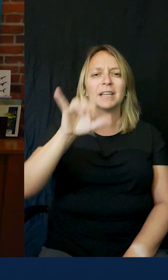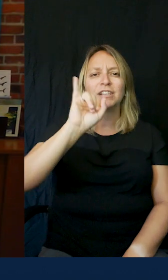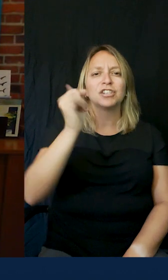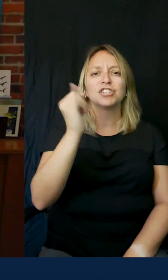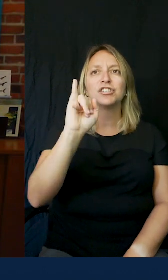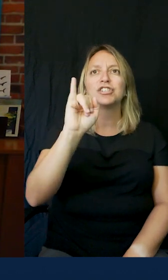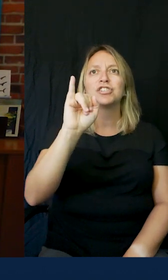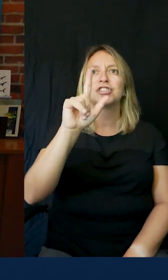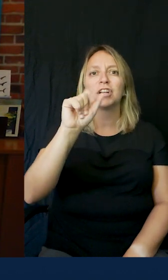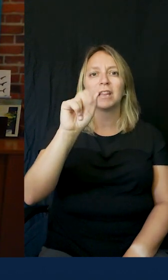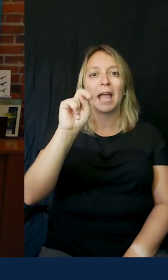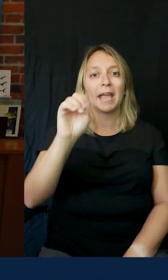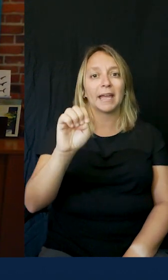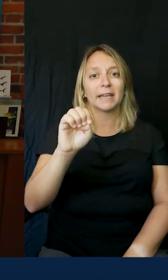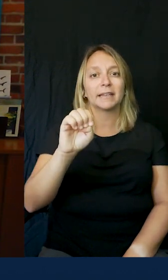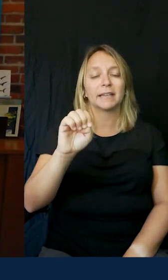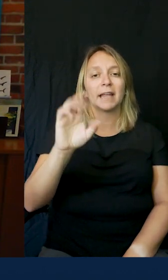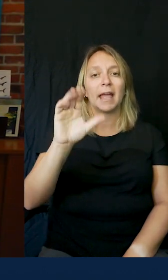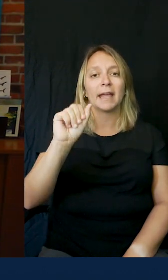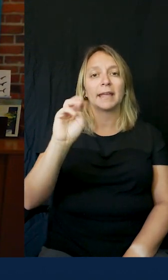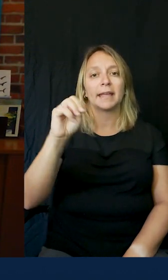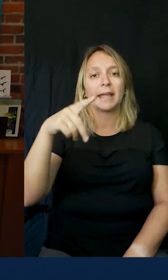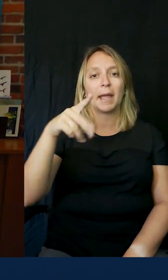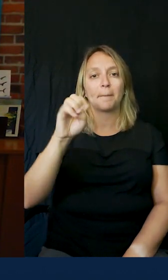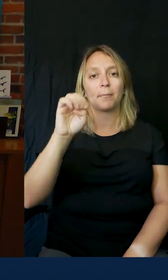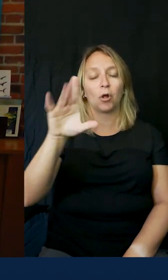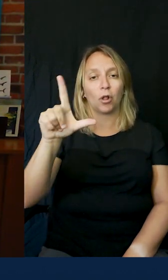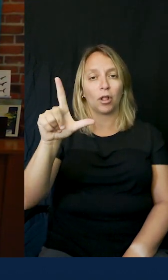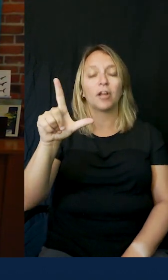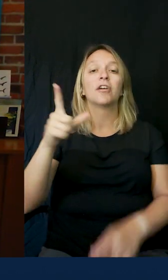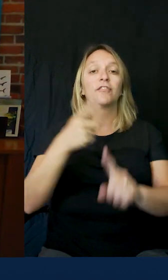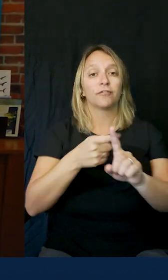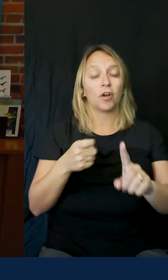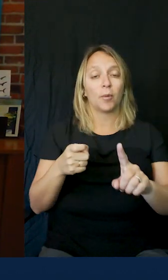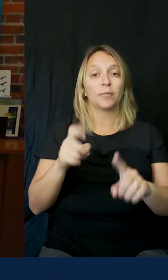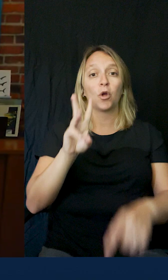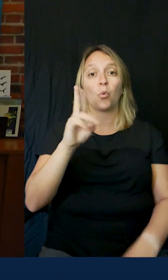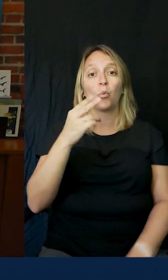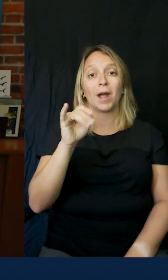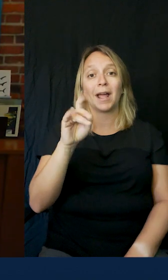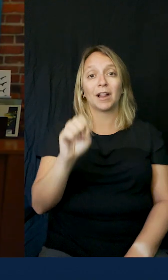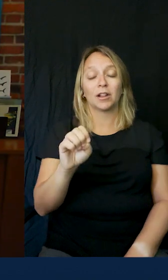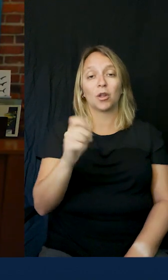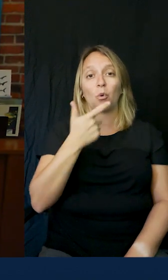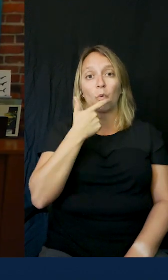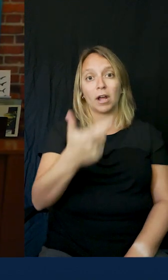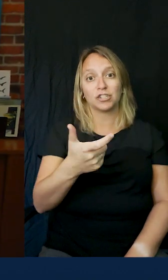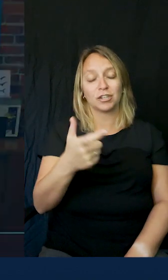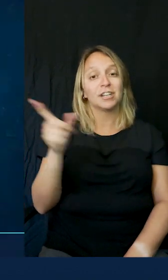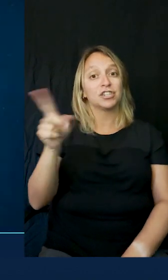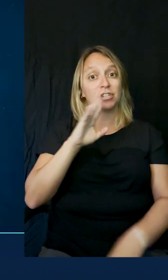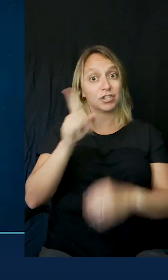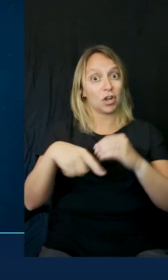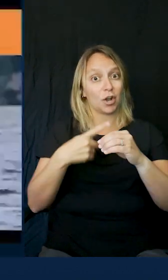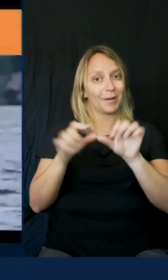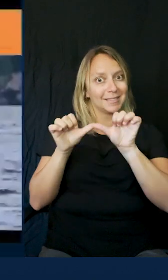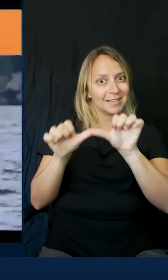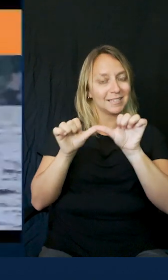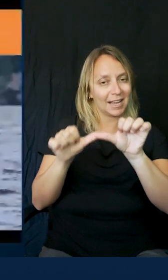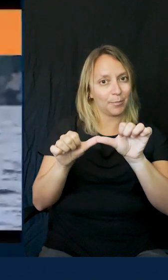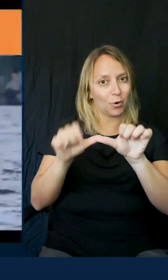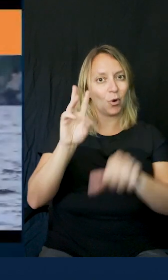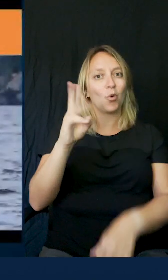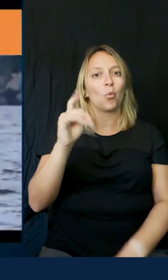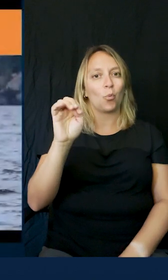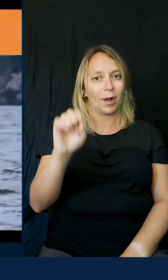Lechner Campbell from Vancouver Island Whale Watch. And Gillian's going to tell us a little bit about sustainable whale watching. Take it away, Gillian. And thank